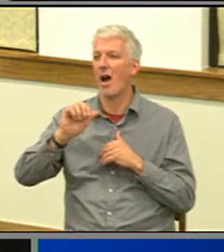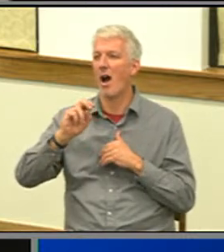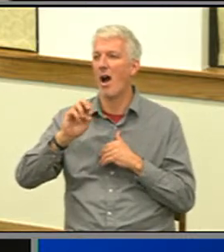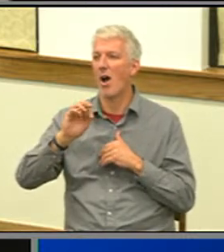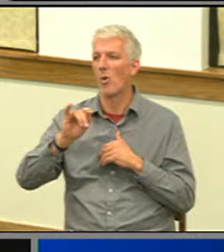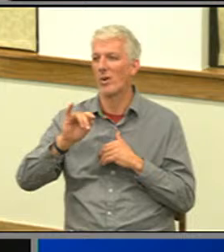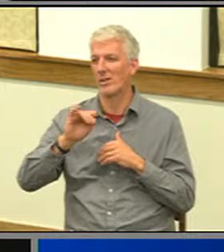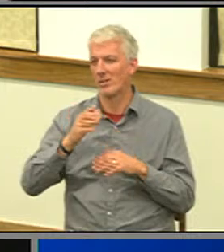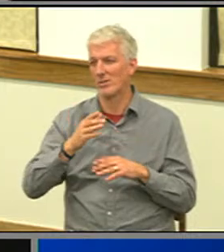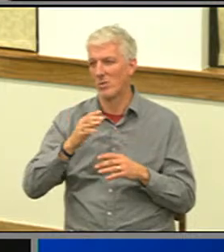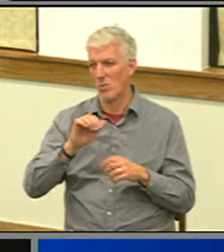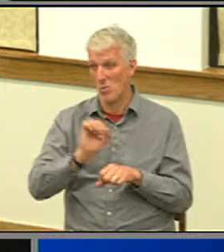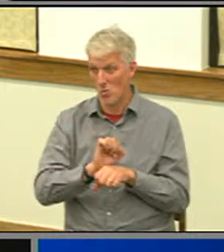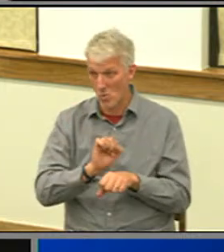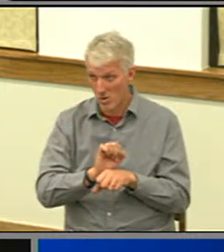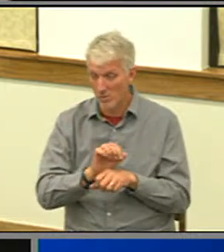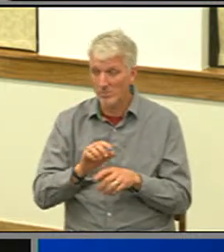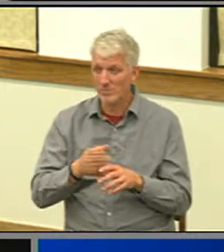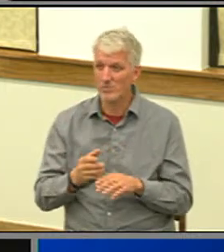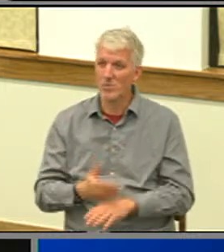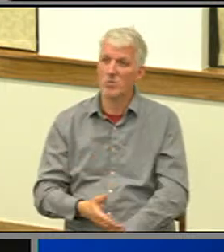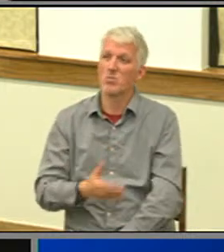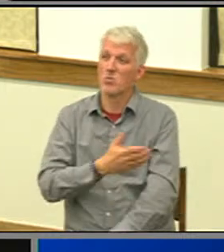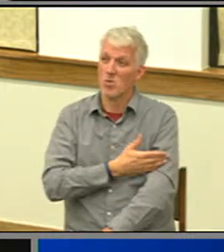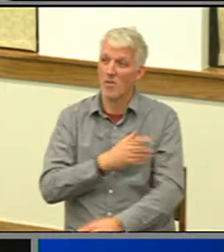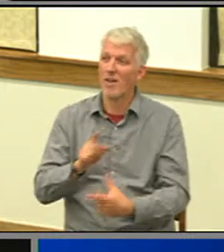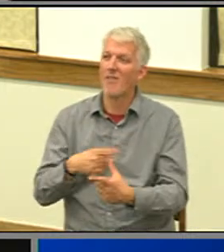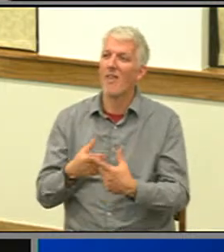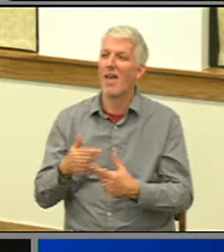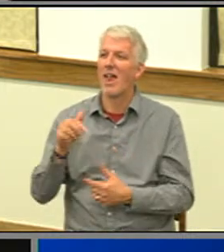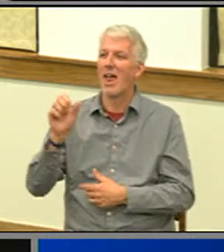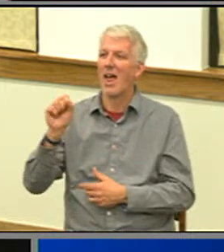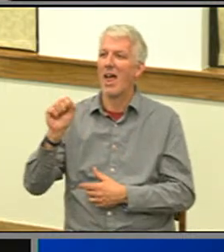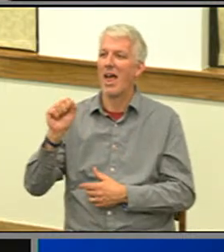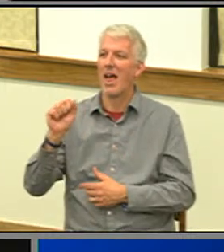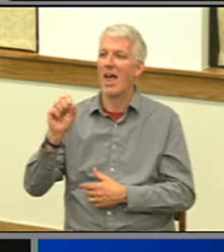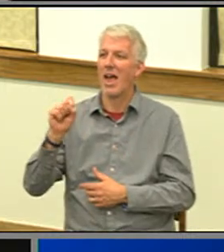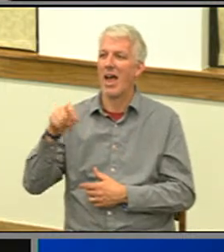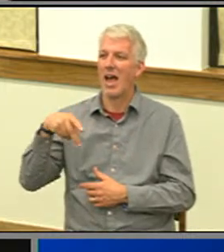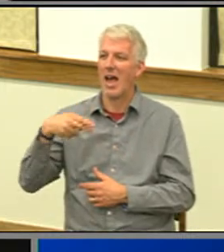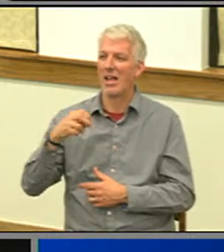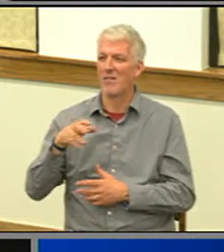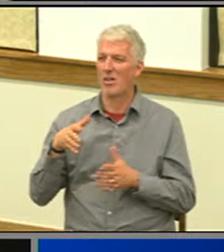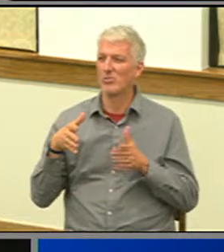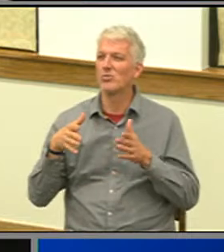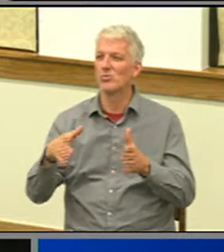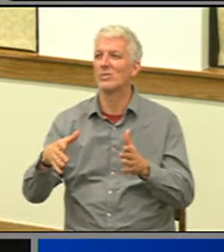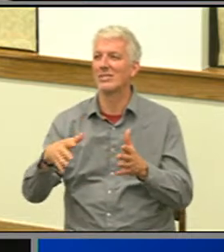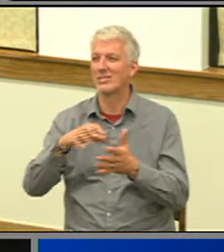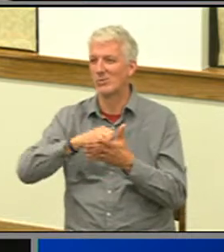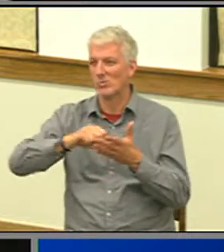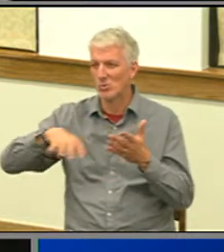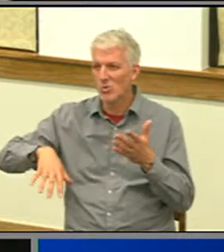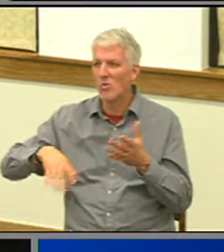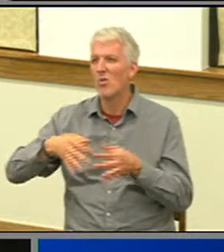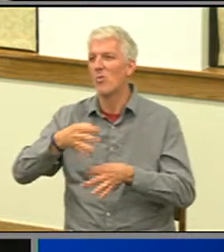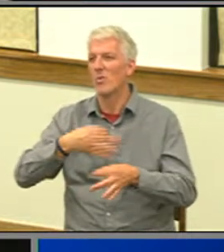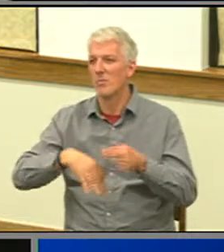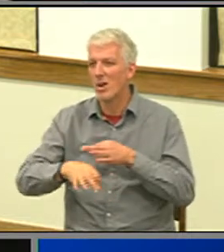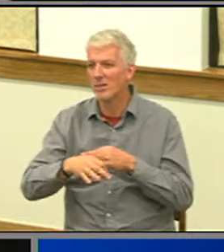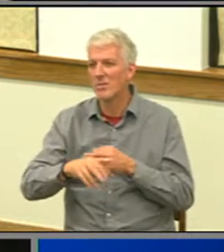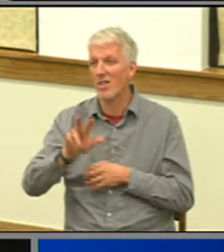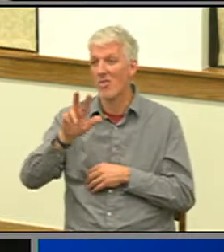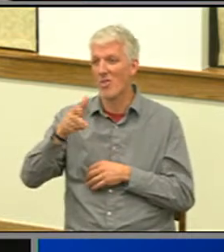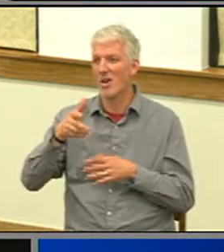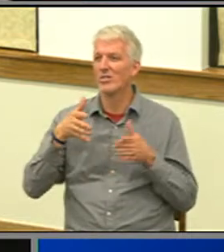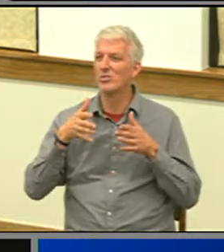The second phase will involve asphalt concrete removal and replacement. Phase 3 is street